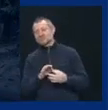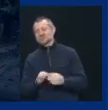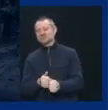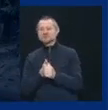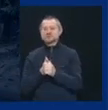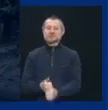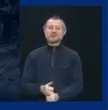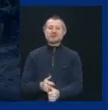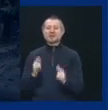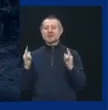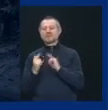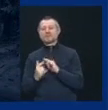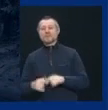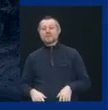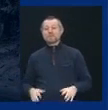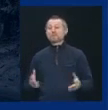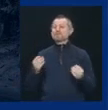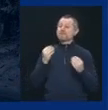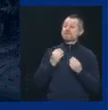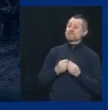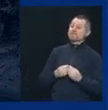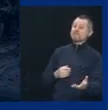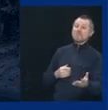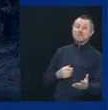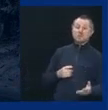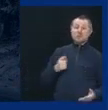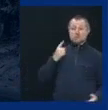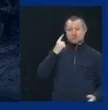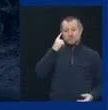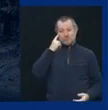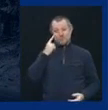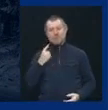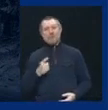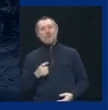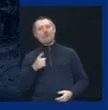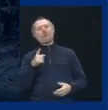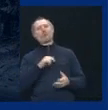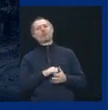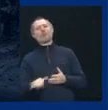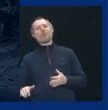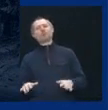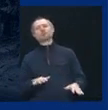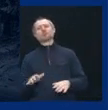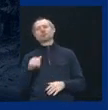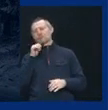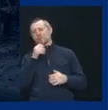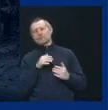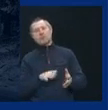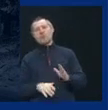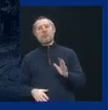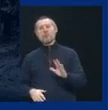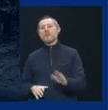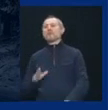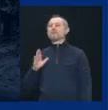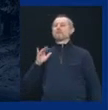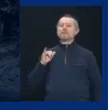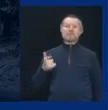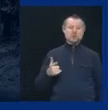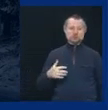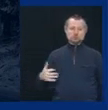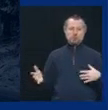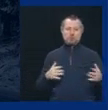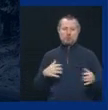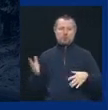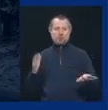By the way, just if you think we didn't have enough on our plate, big storm a coming, nor'easter